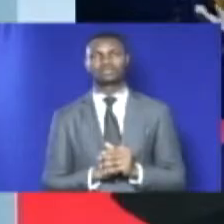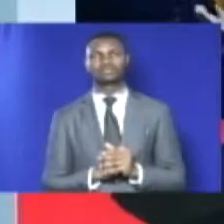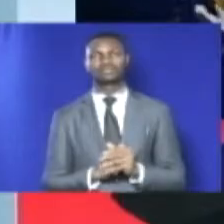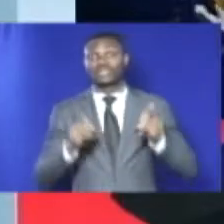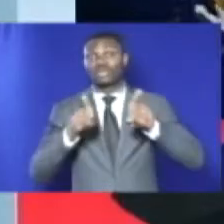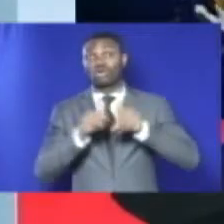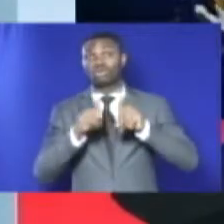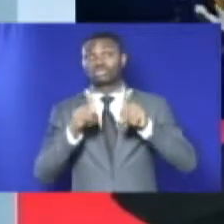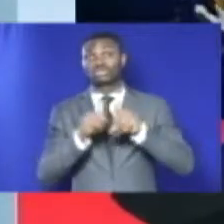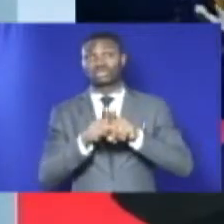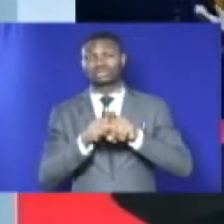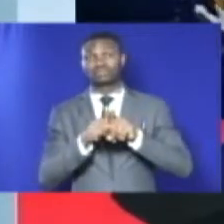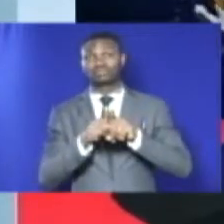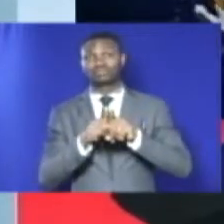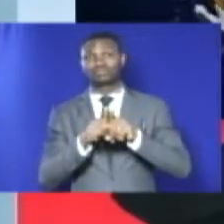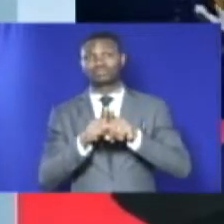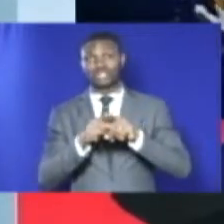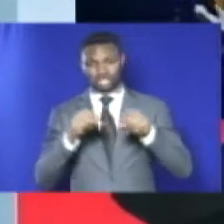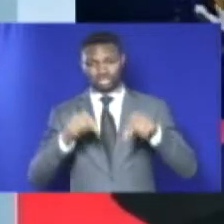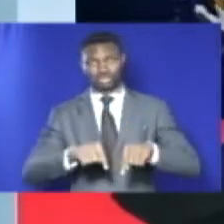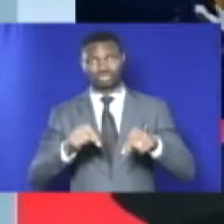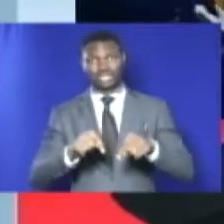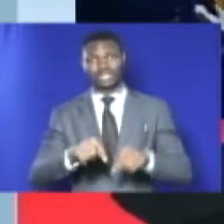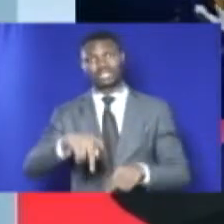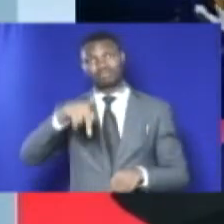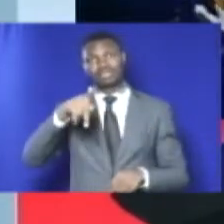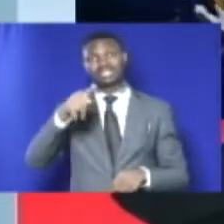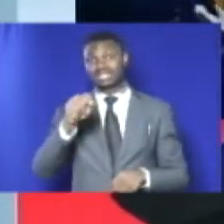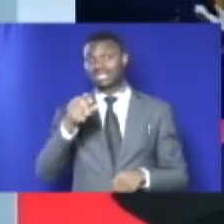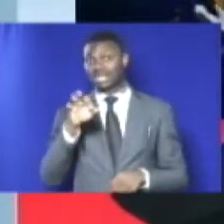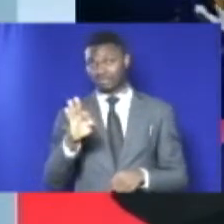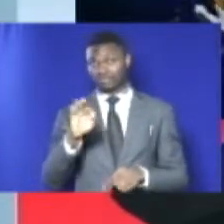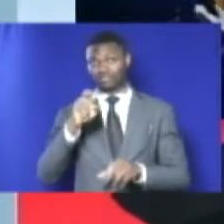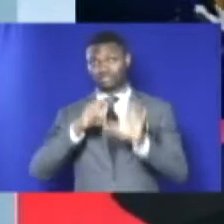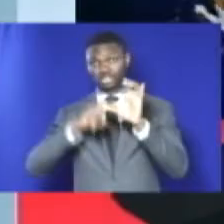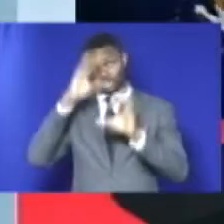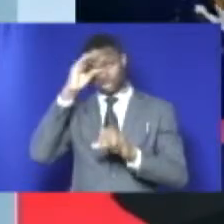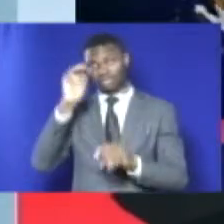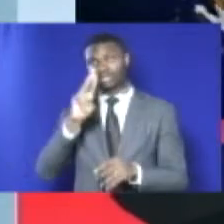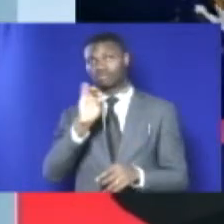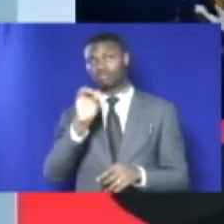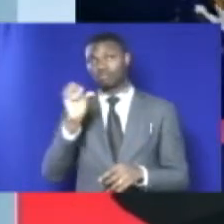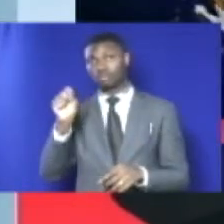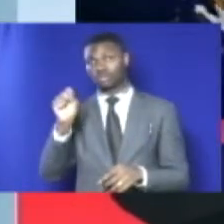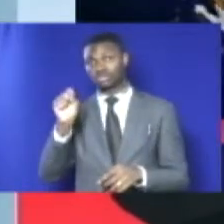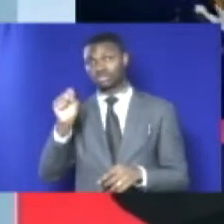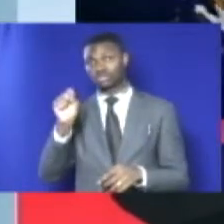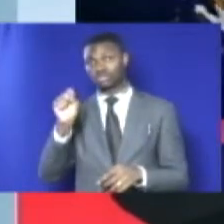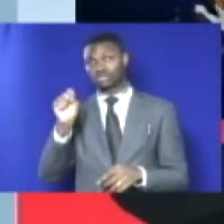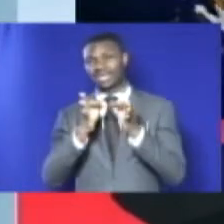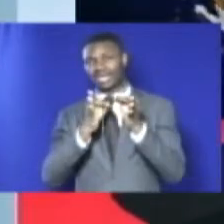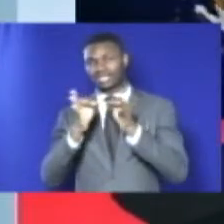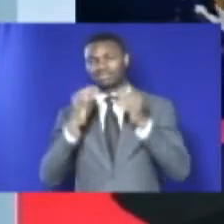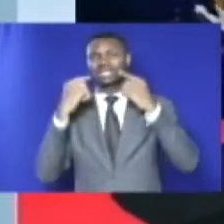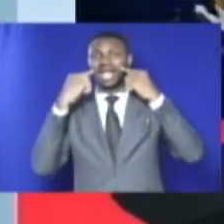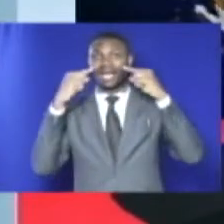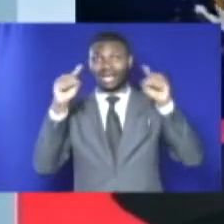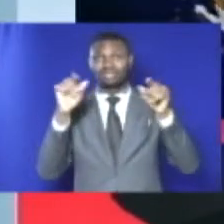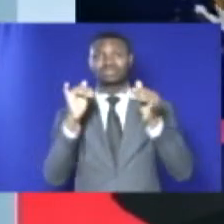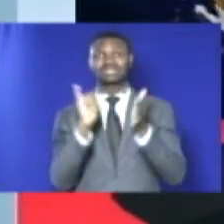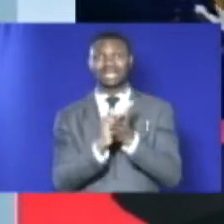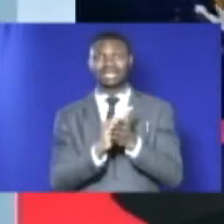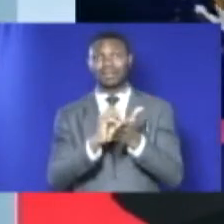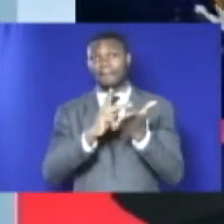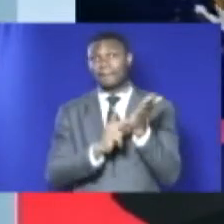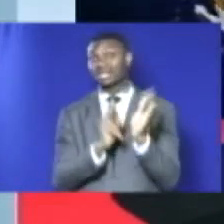Similarly, during today's media briefing, Presidential Task Force Chairman Boss Mustafa has announced an extension of Phase